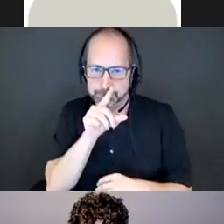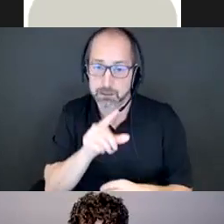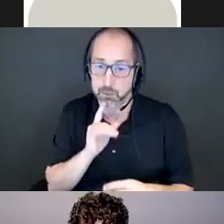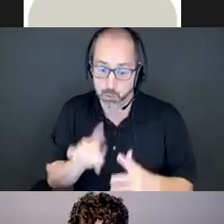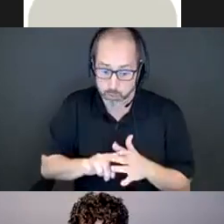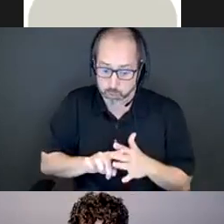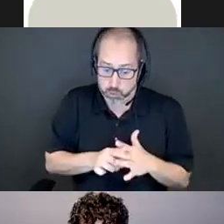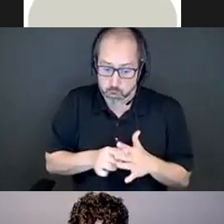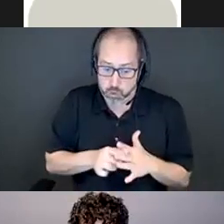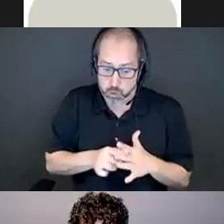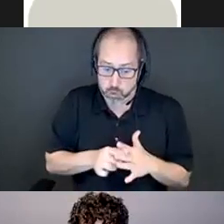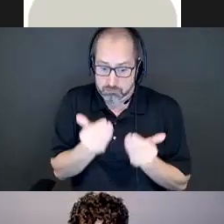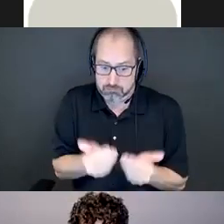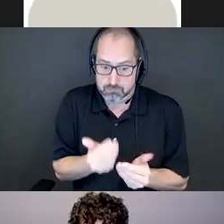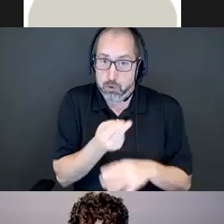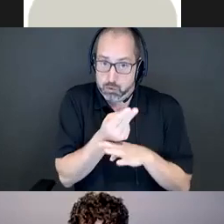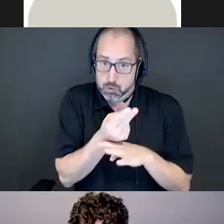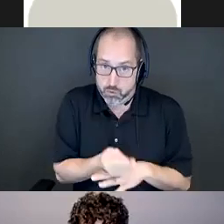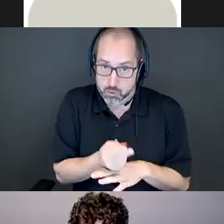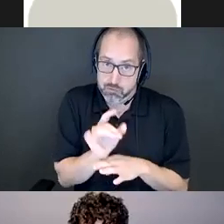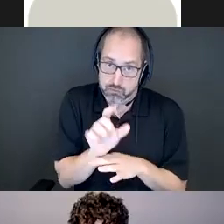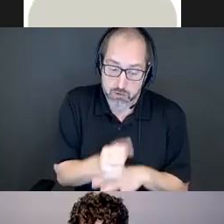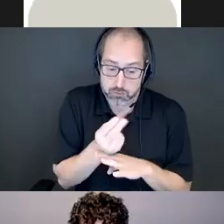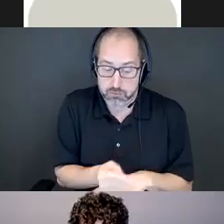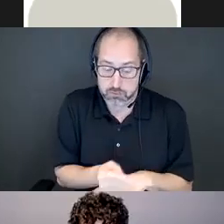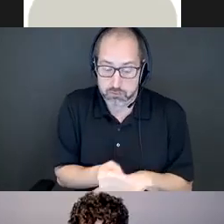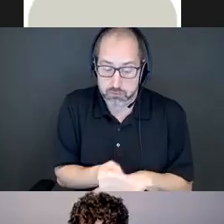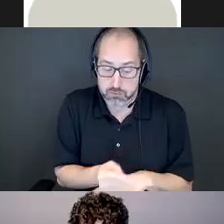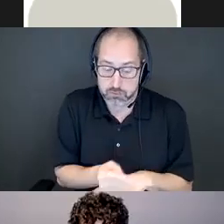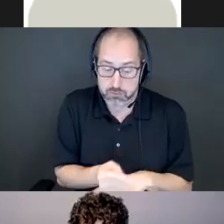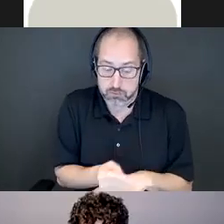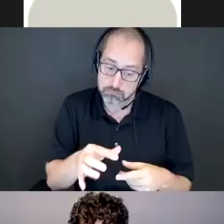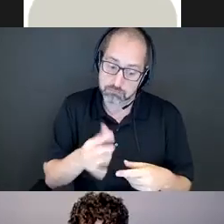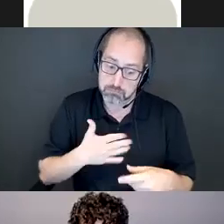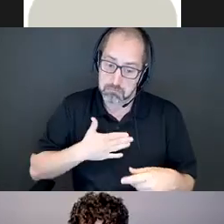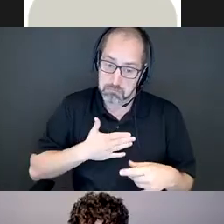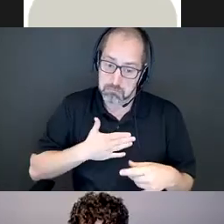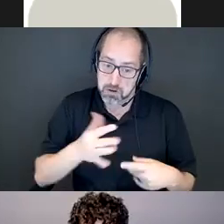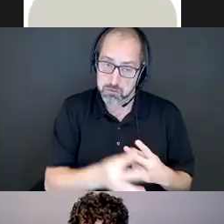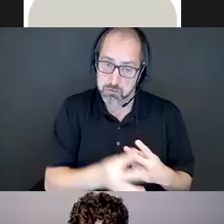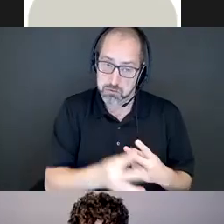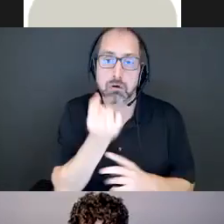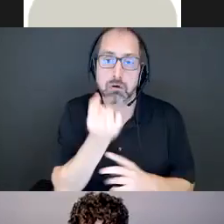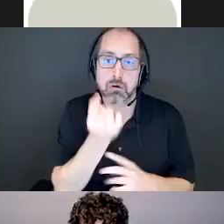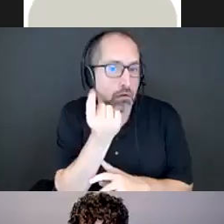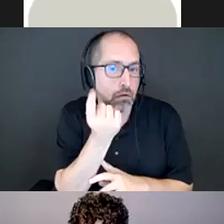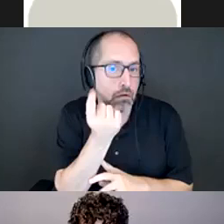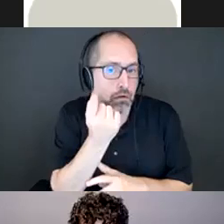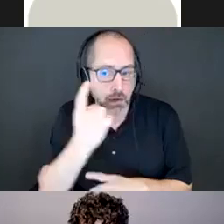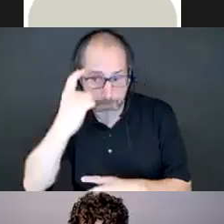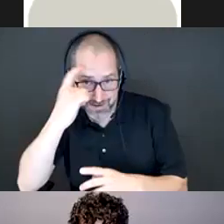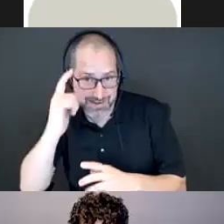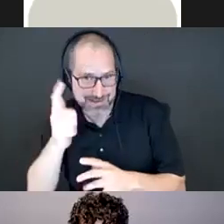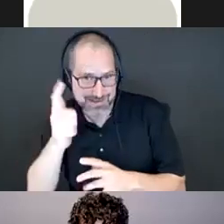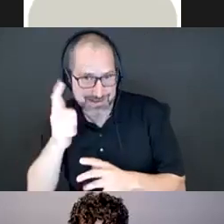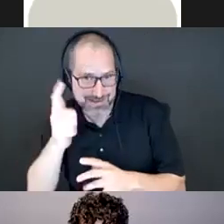may have been voluntary at first, the changes in the brain make it very, very difficult for the addicted brain